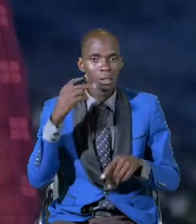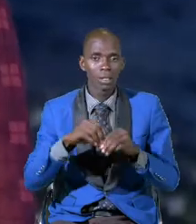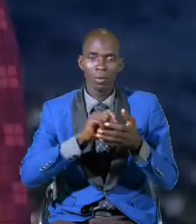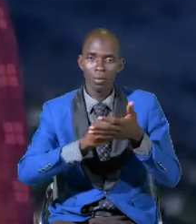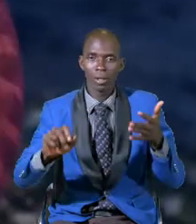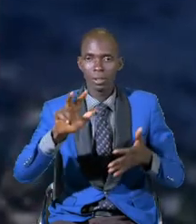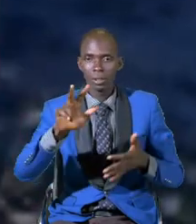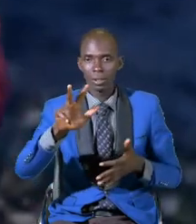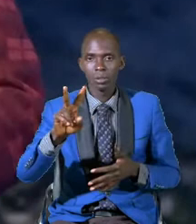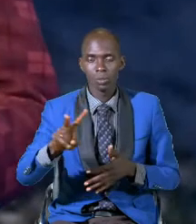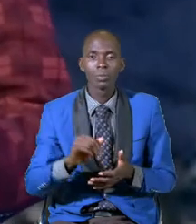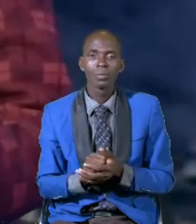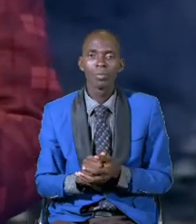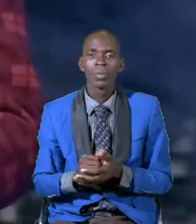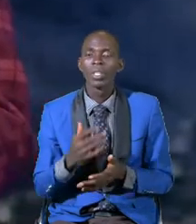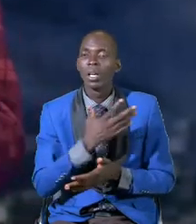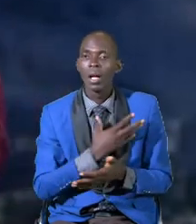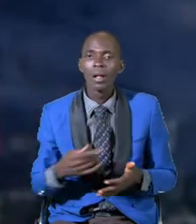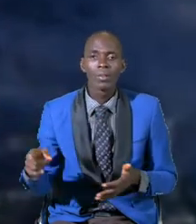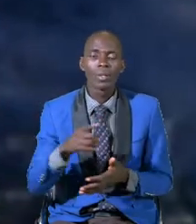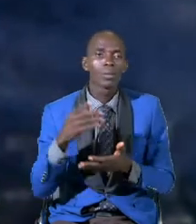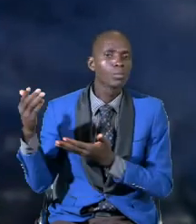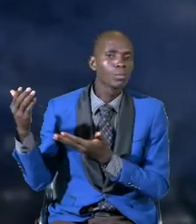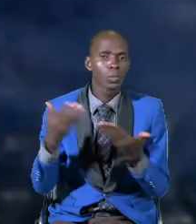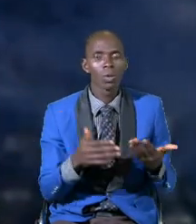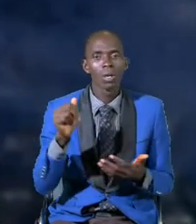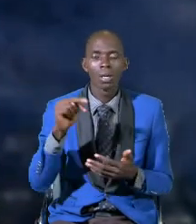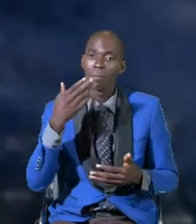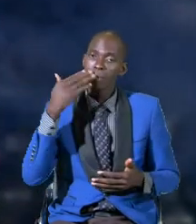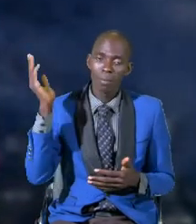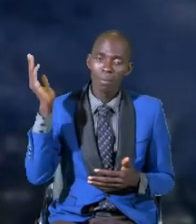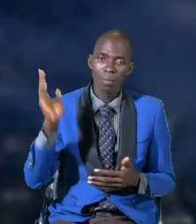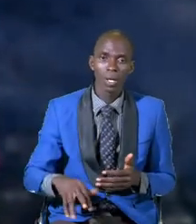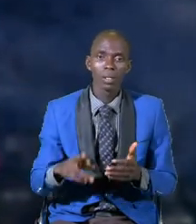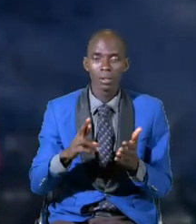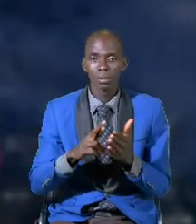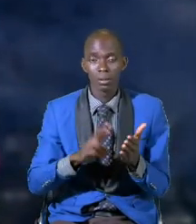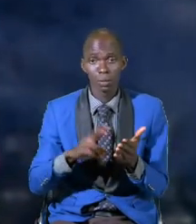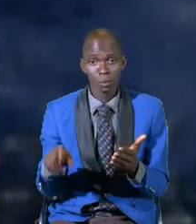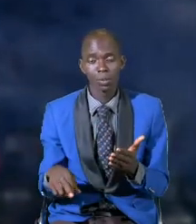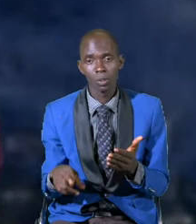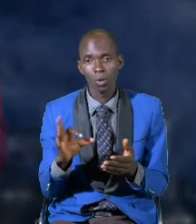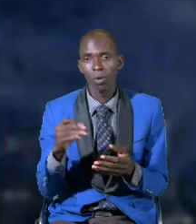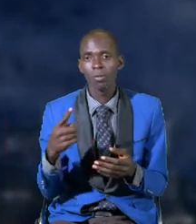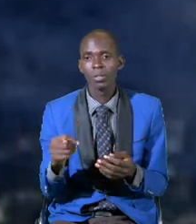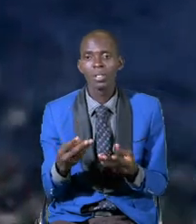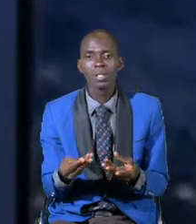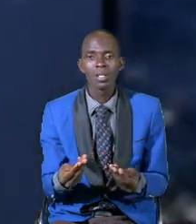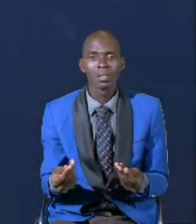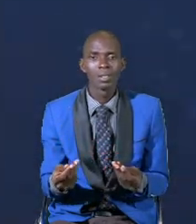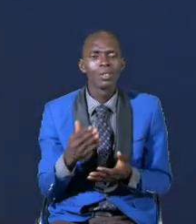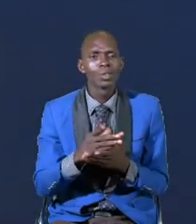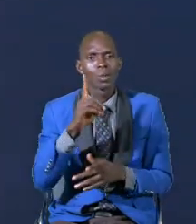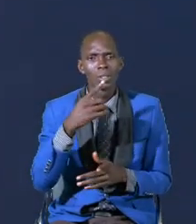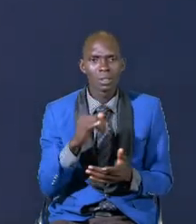in verse 32 it says, and they brought up an evil report of the land. What's an evil report? Somebody says, when